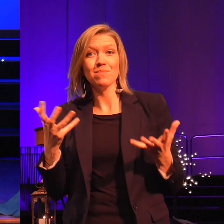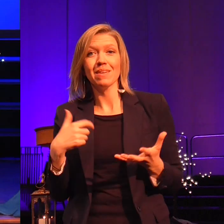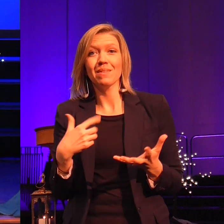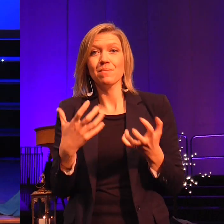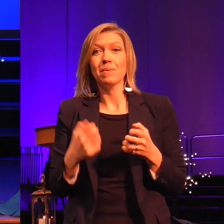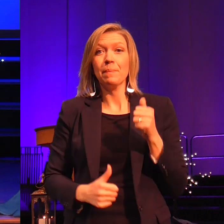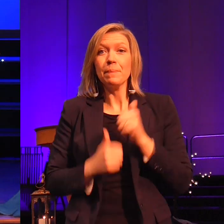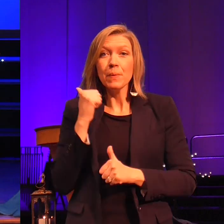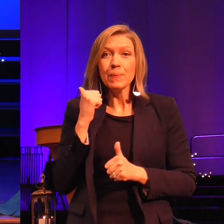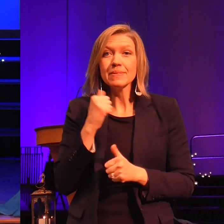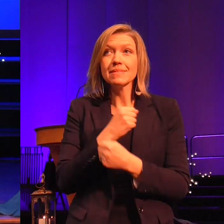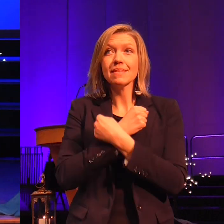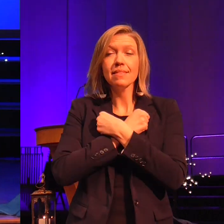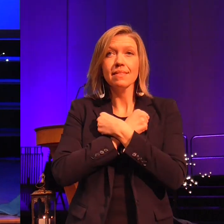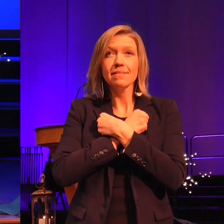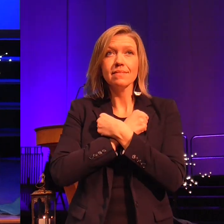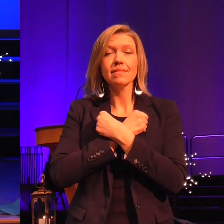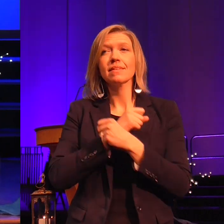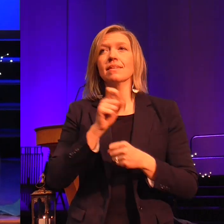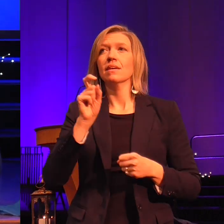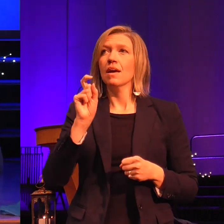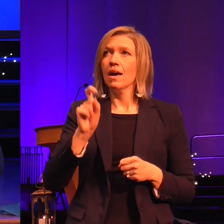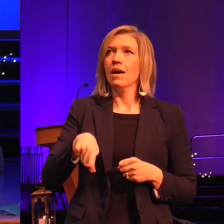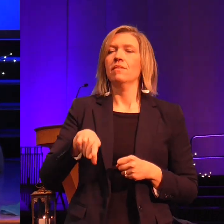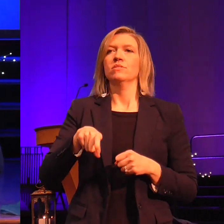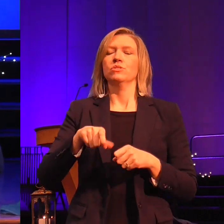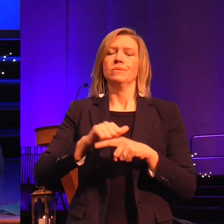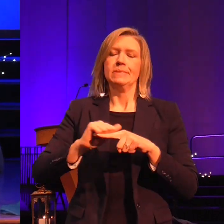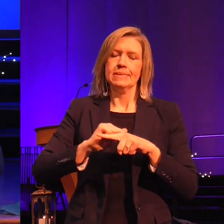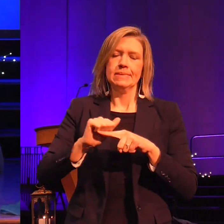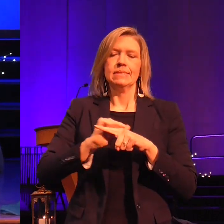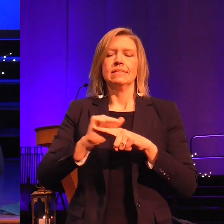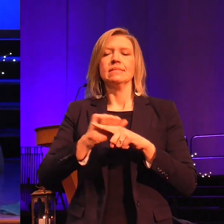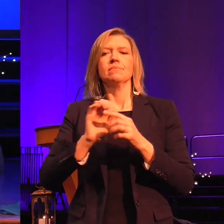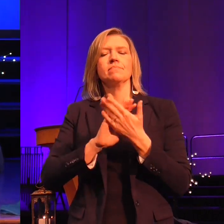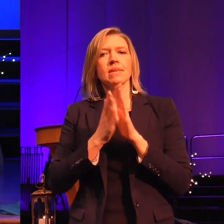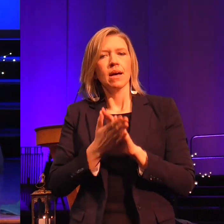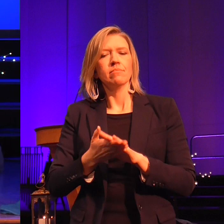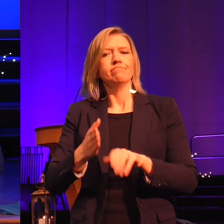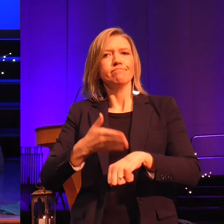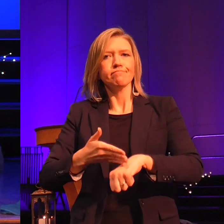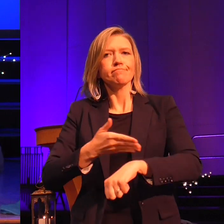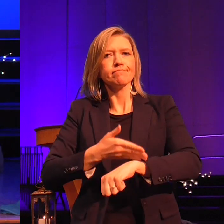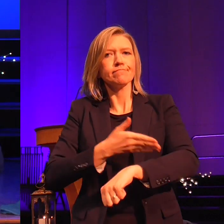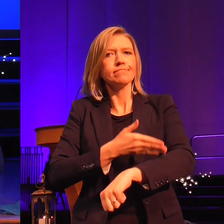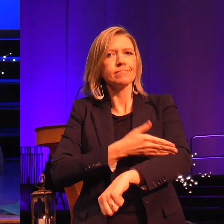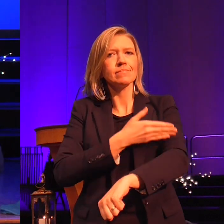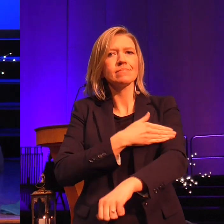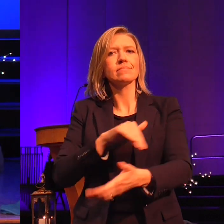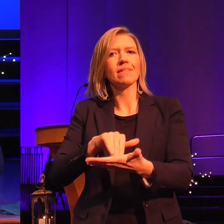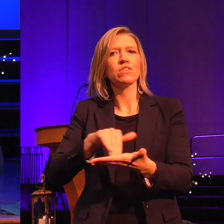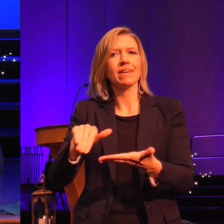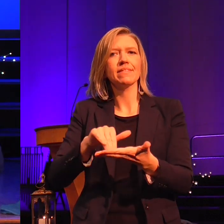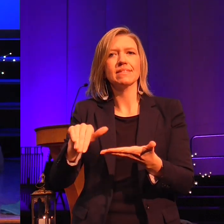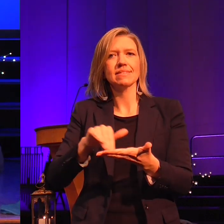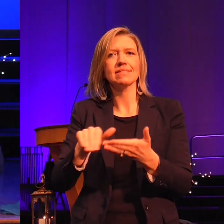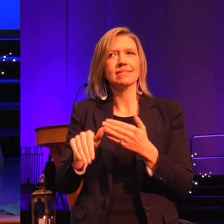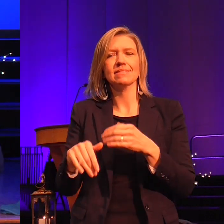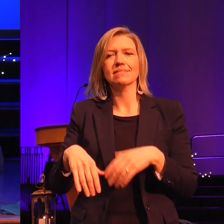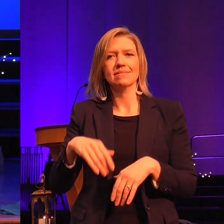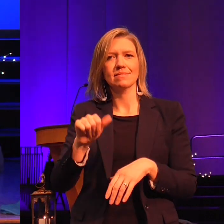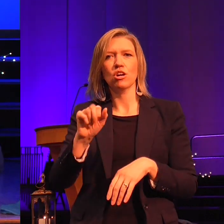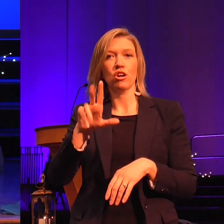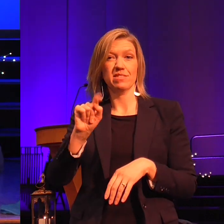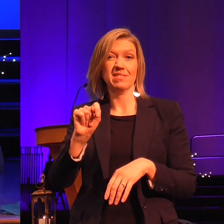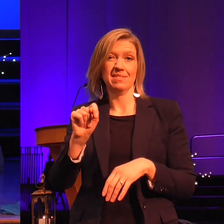become very good and skilled at the art of forgiveness, at learning what